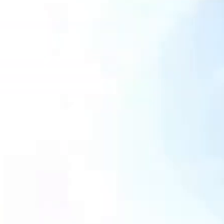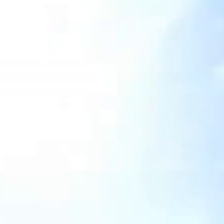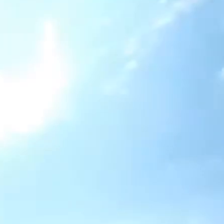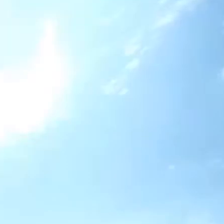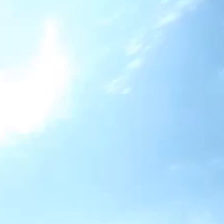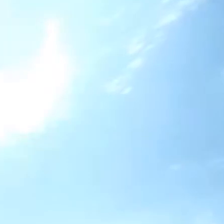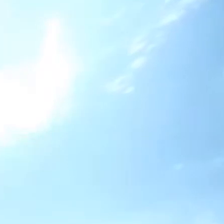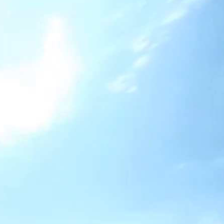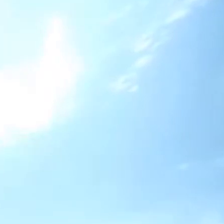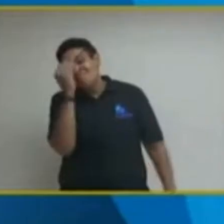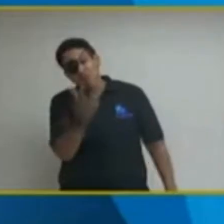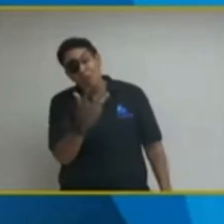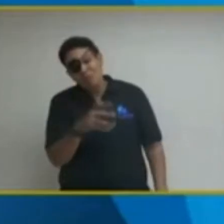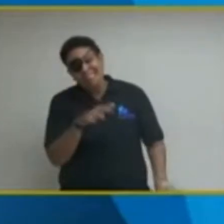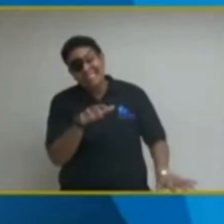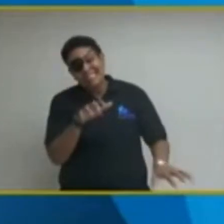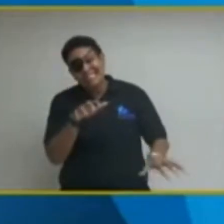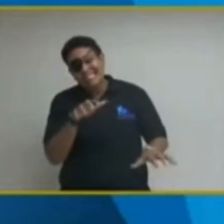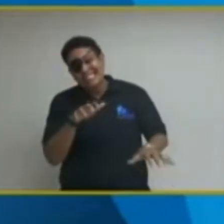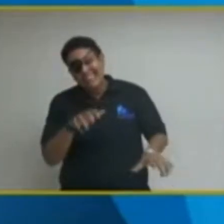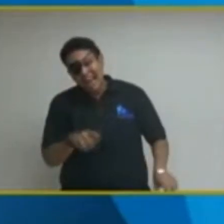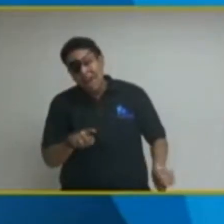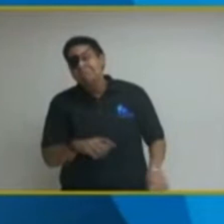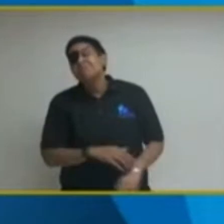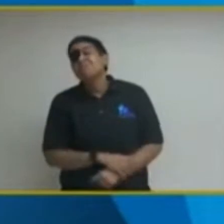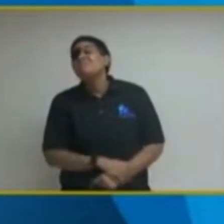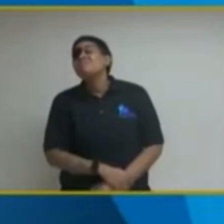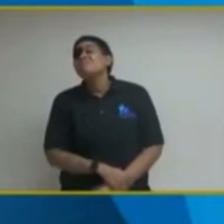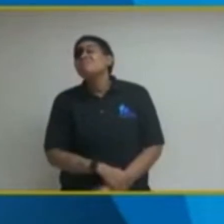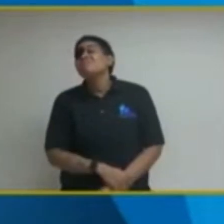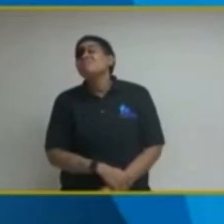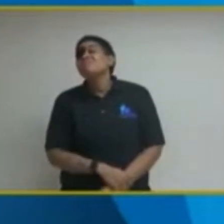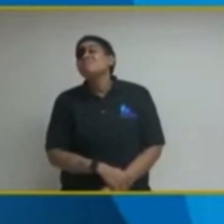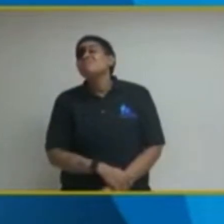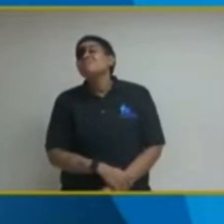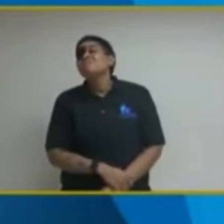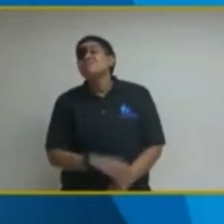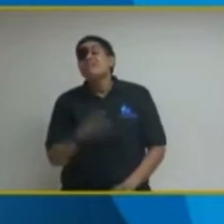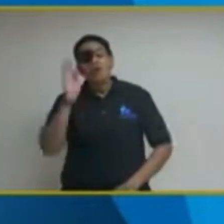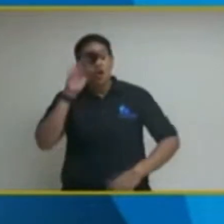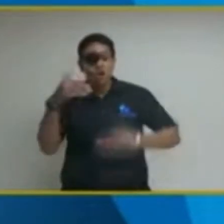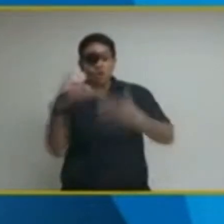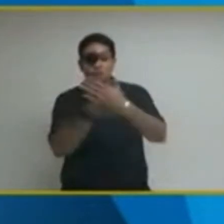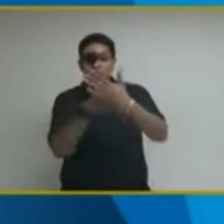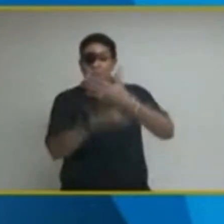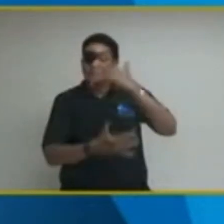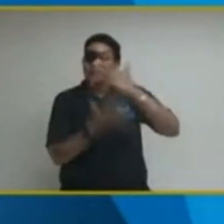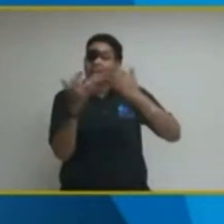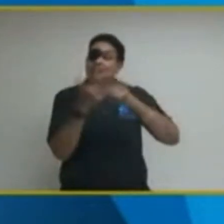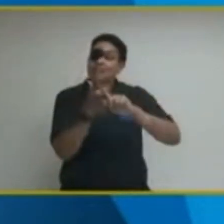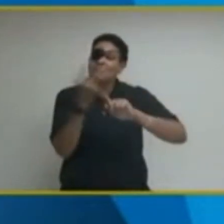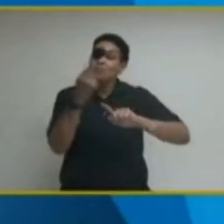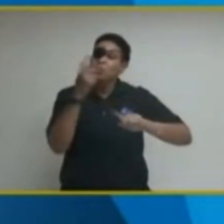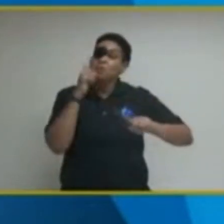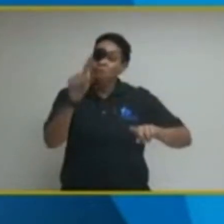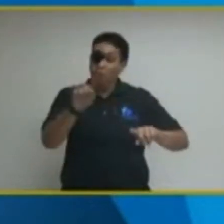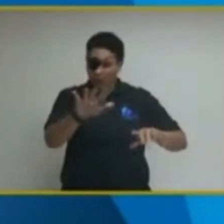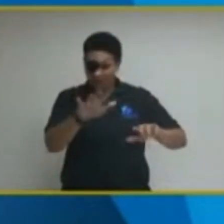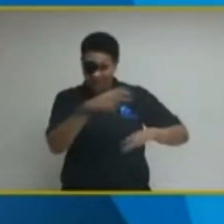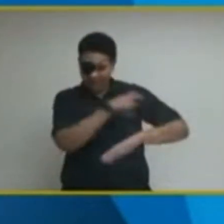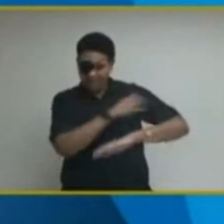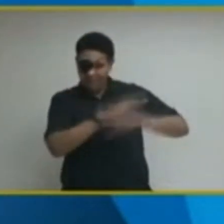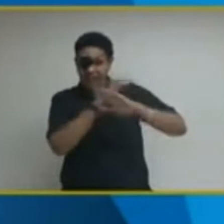worldwide. So all of these new technologies that are being used for these vaccines are cutting-edge technologies